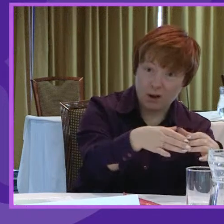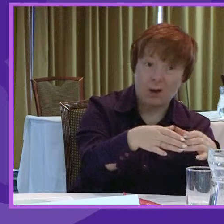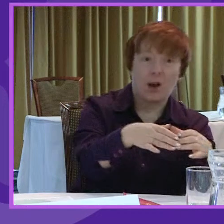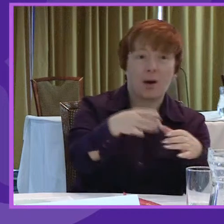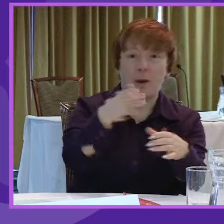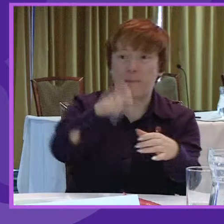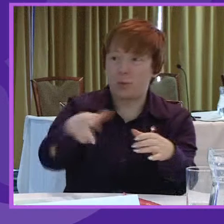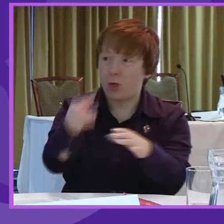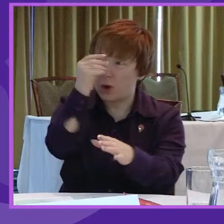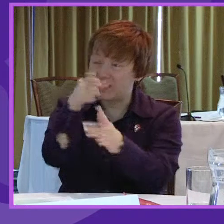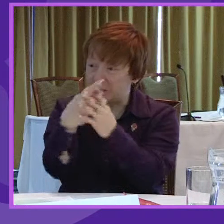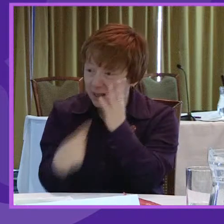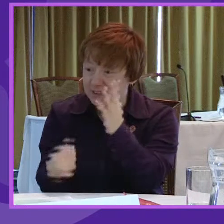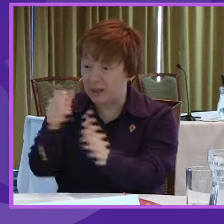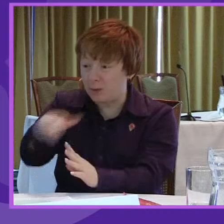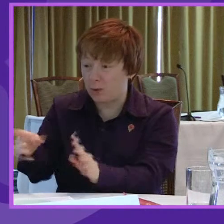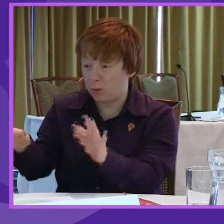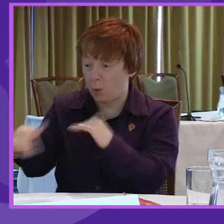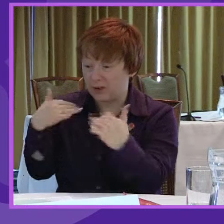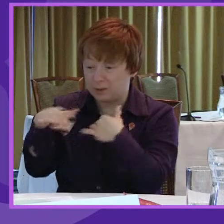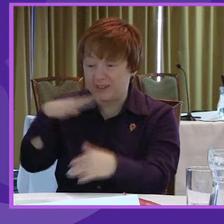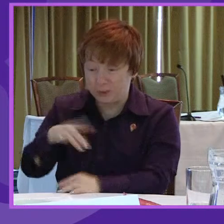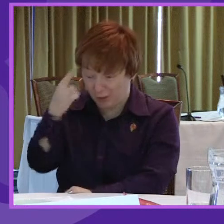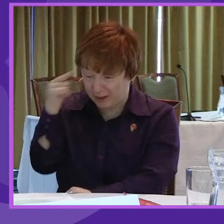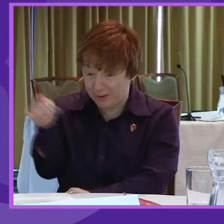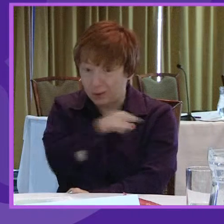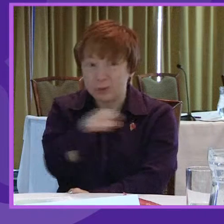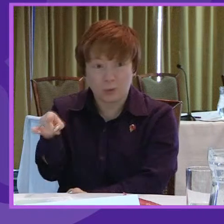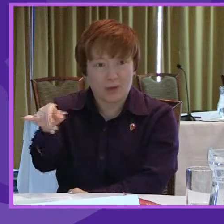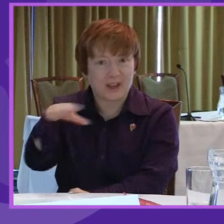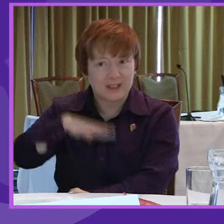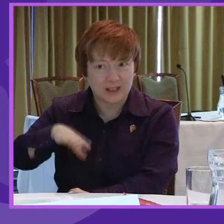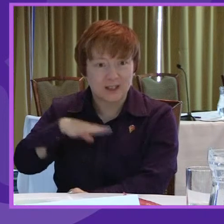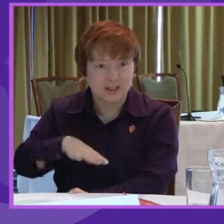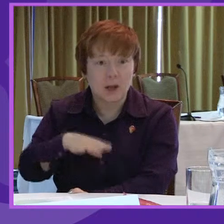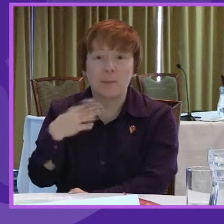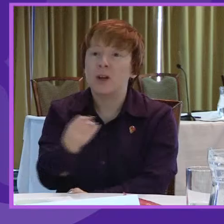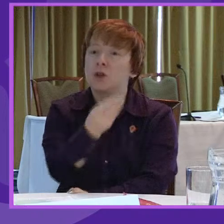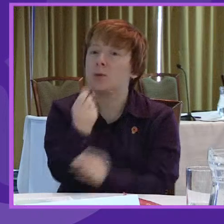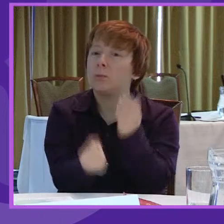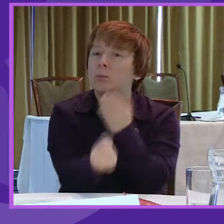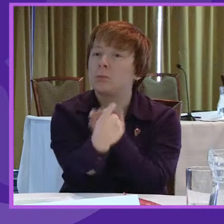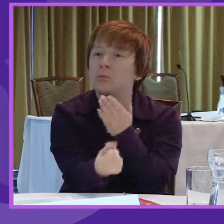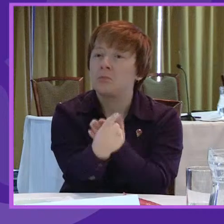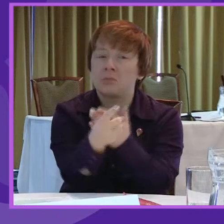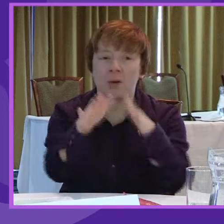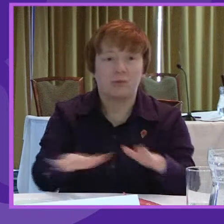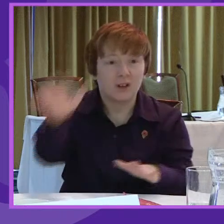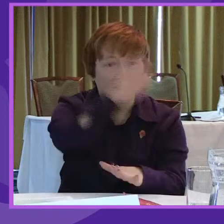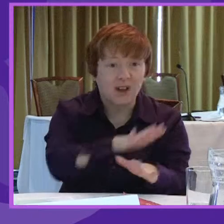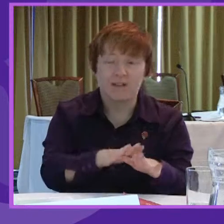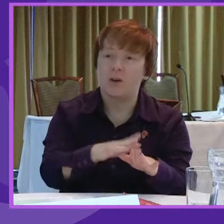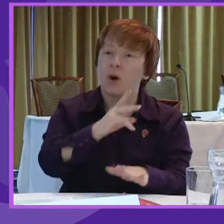and autism. And there have been some initiatives around the country, older people's champions and